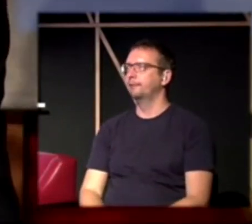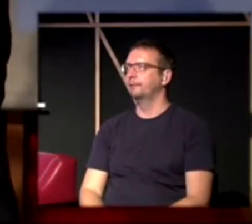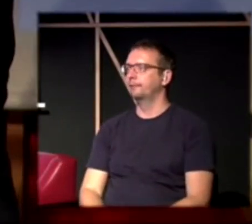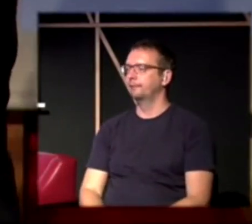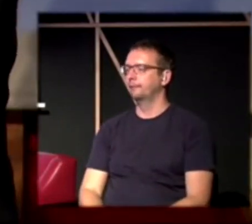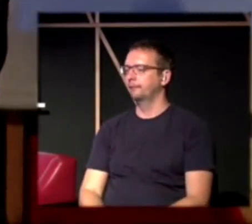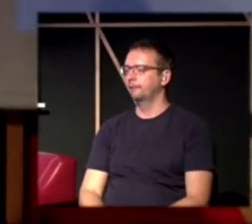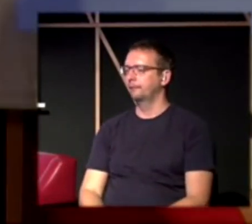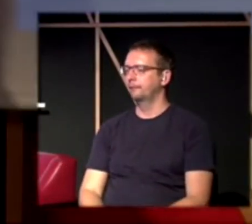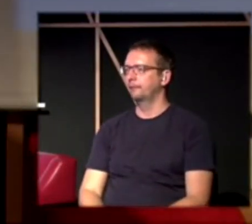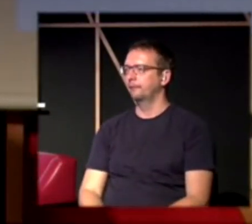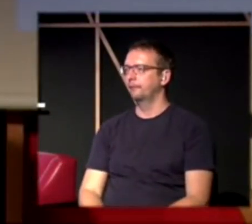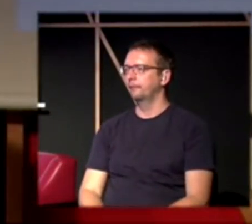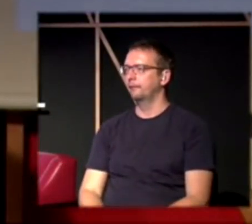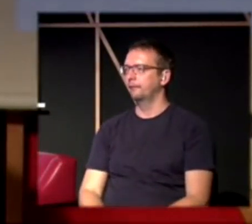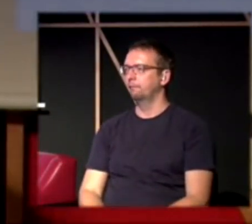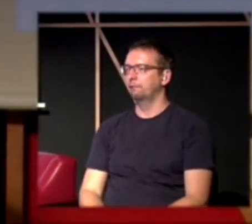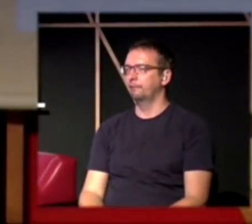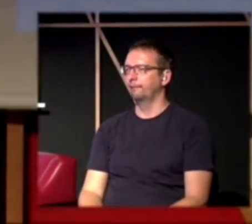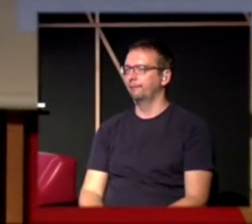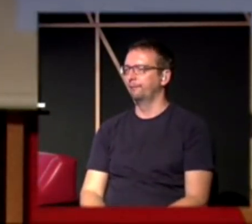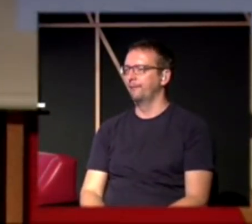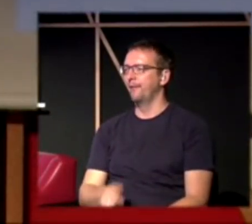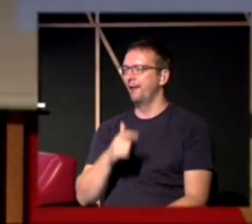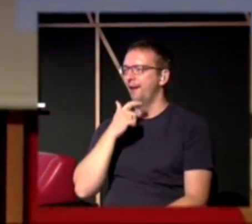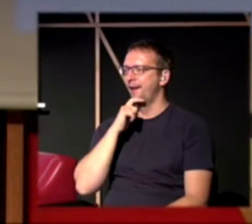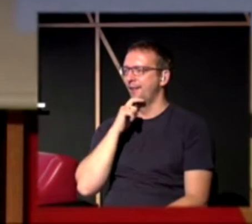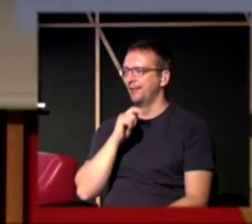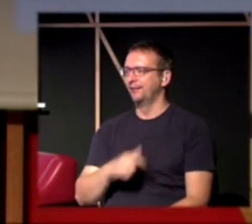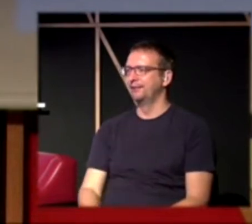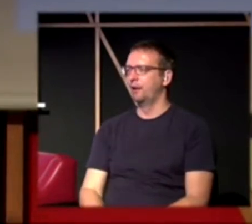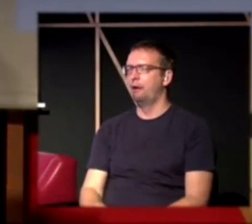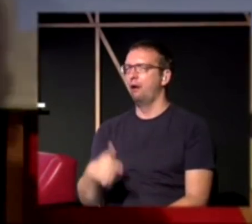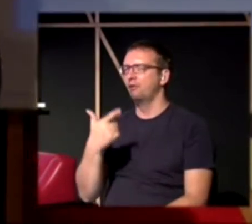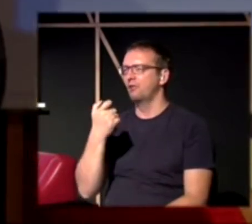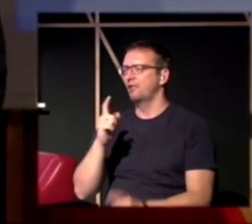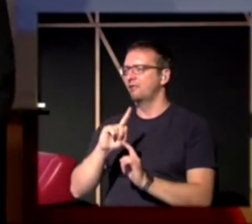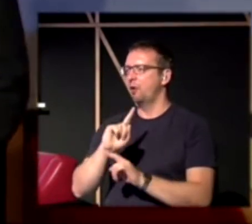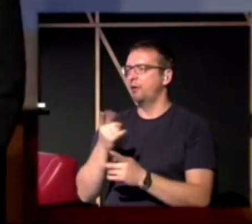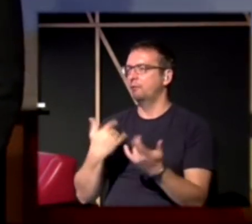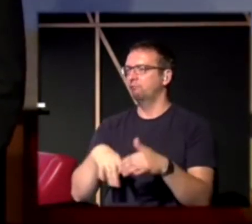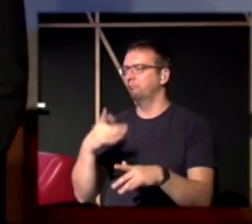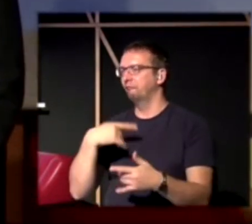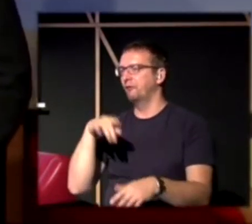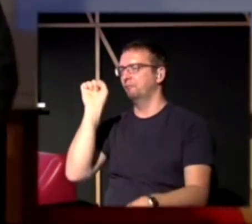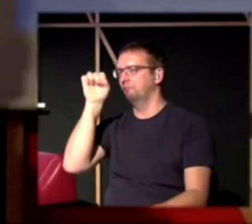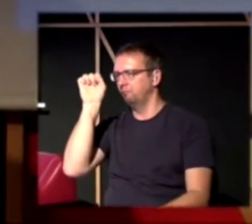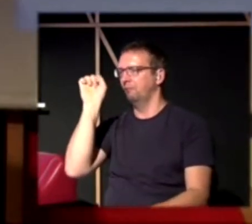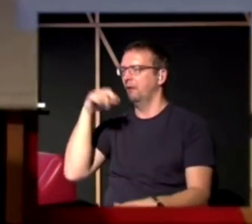20 seconds of the added time left, and Martin O'Neill saying, get forward, we can nick it here. G.